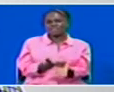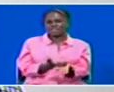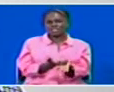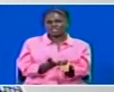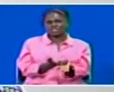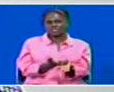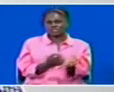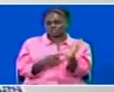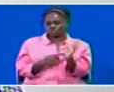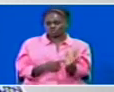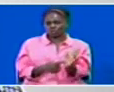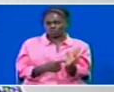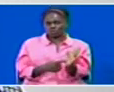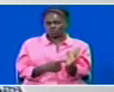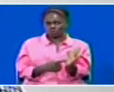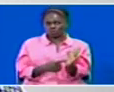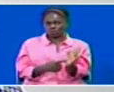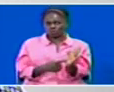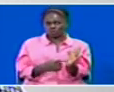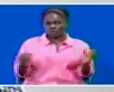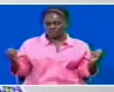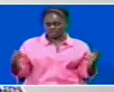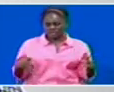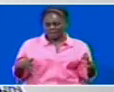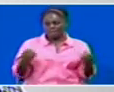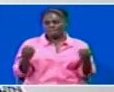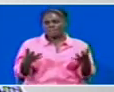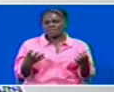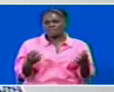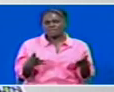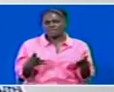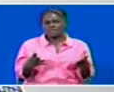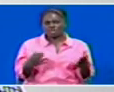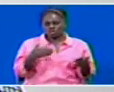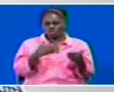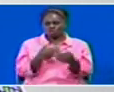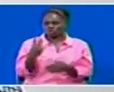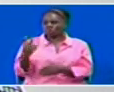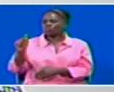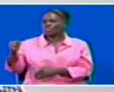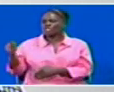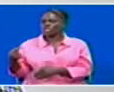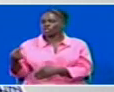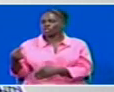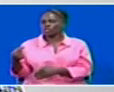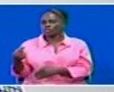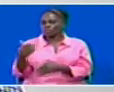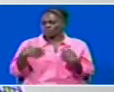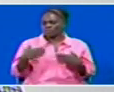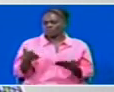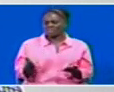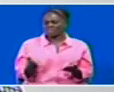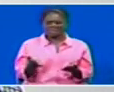that indeed, and I think it has been shown, that there are so many, close to 2 million, which IEBC has never challenged, people